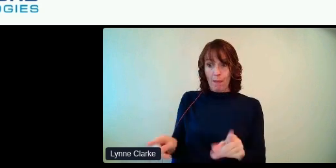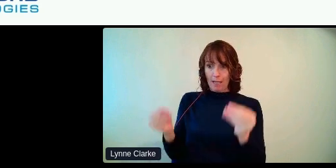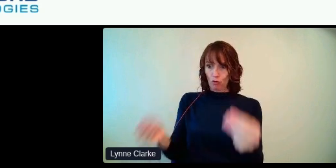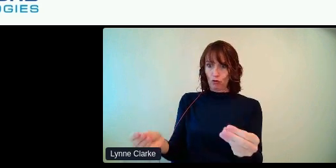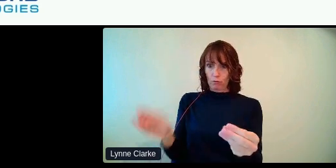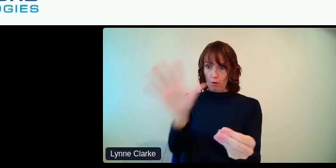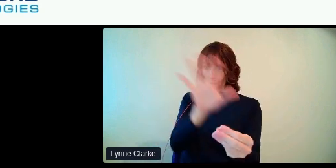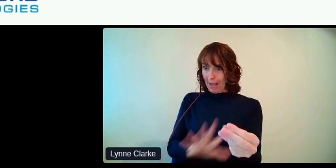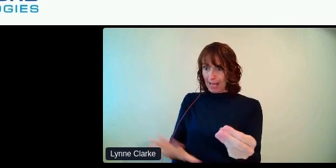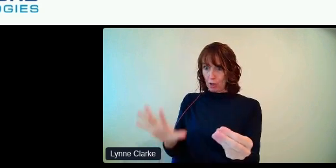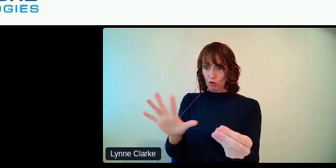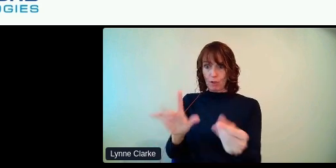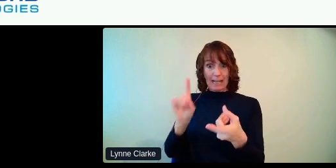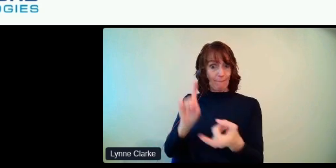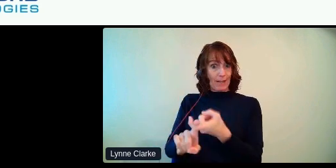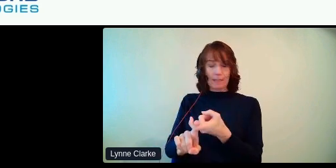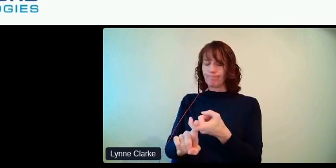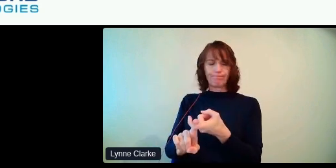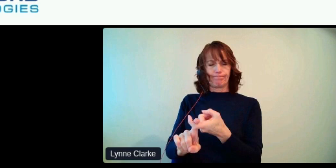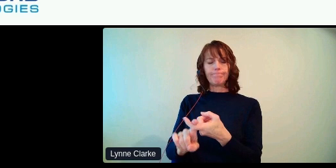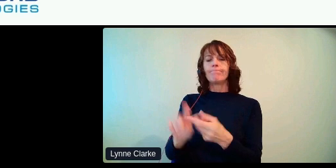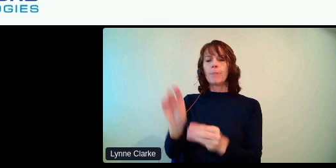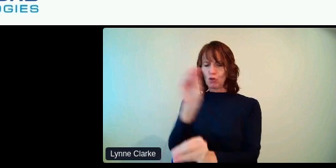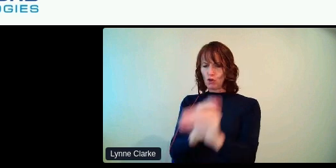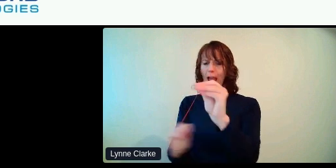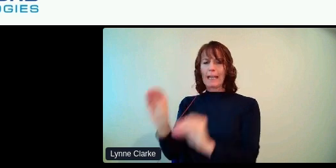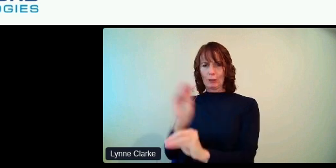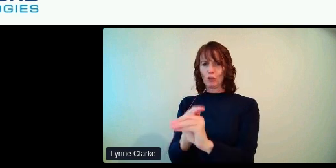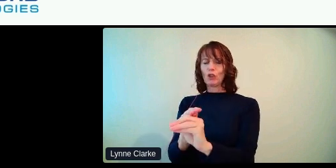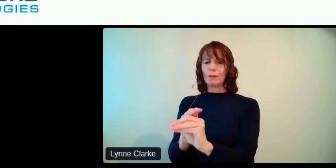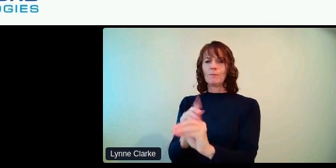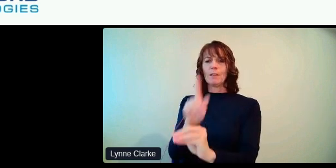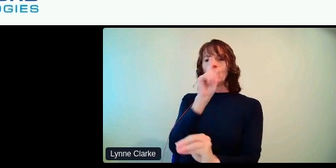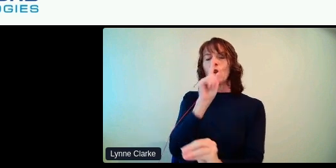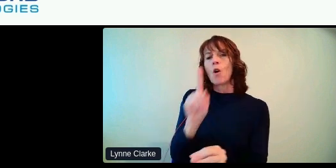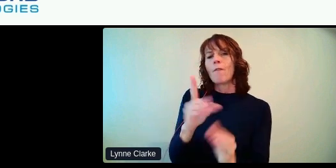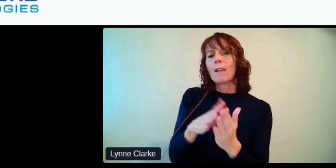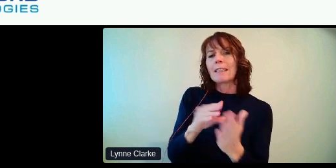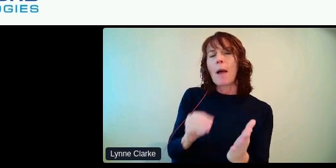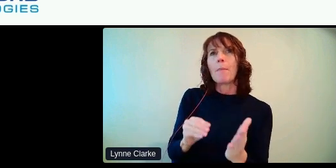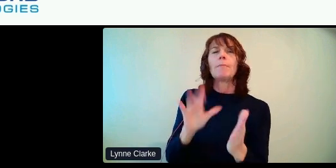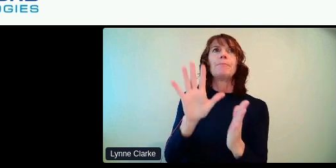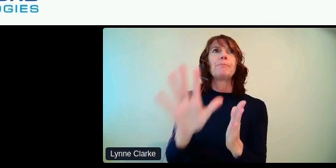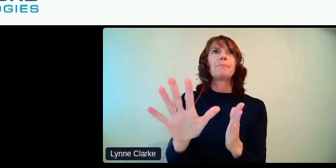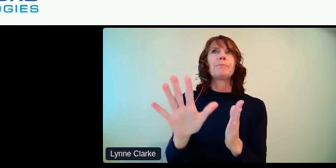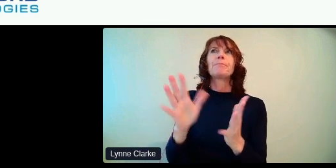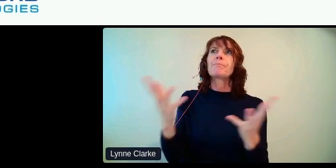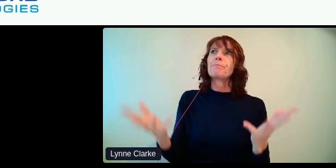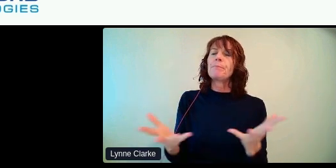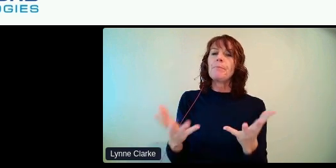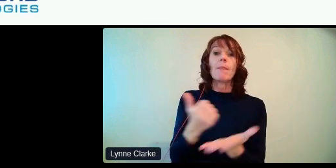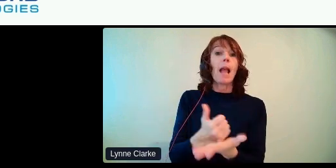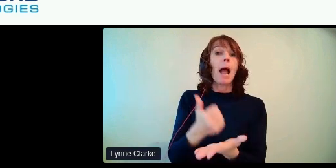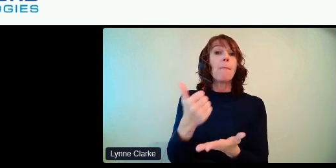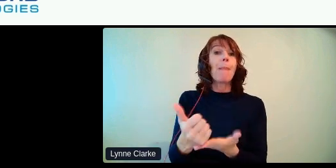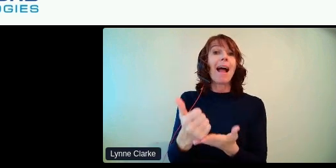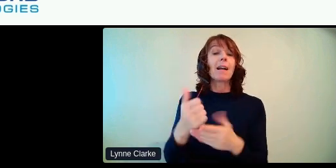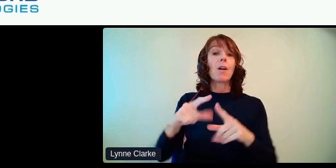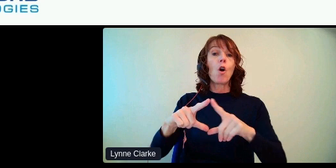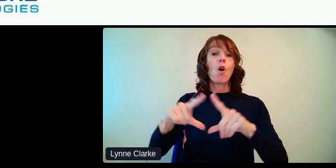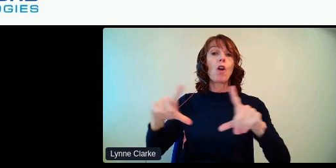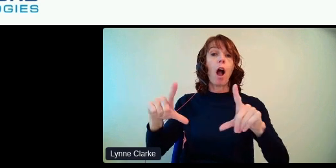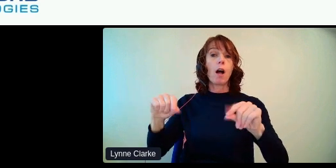change. So a typical example of something like a transactional document in the wider world is something like a bank or a credit card